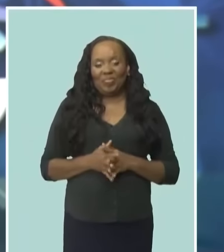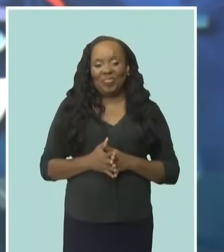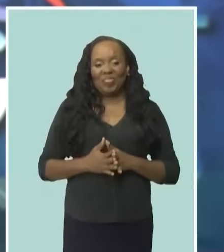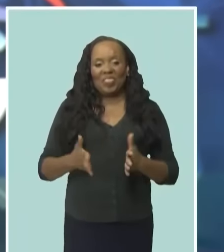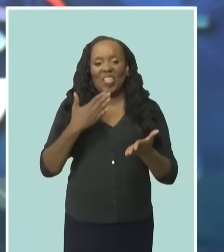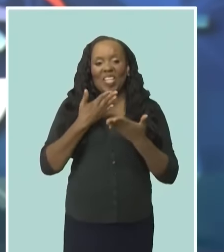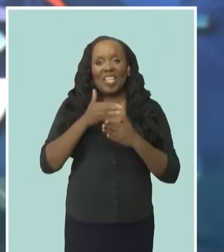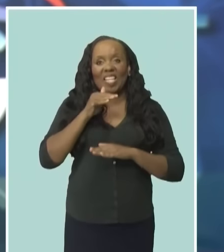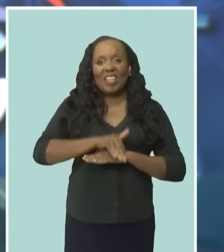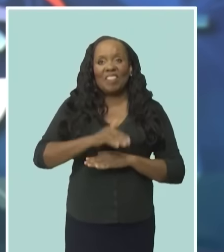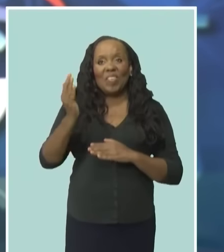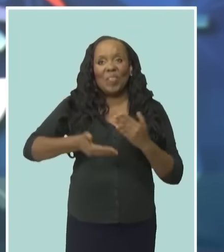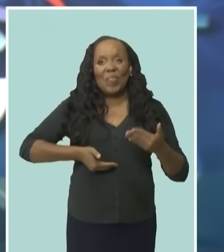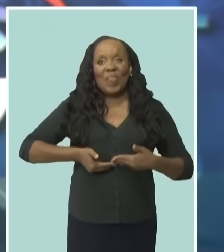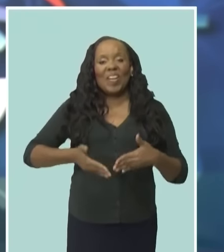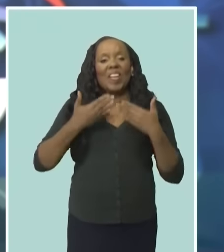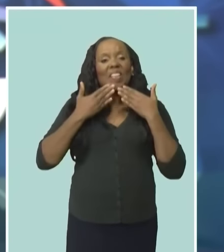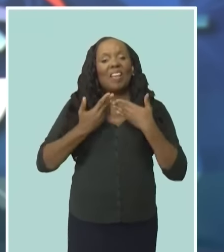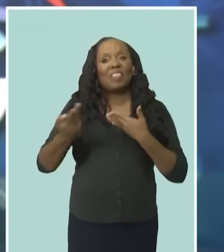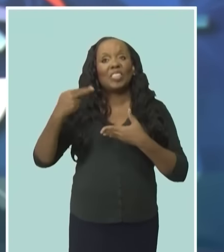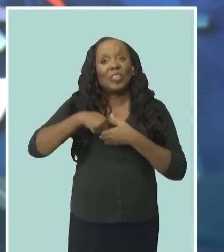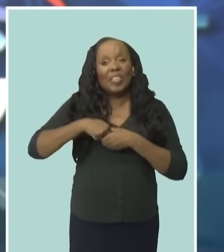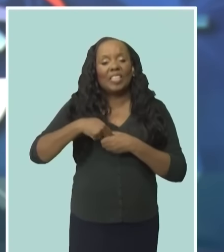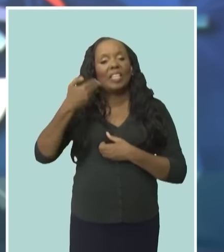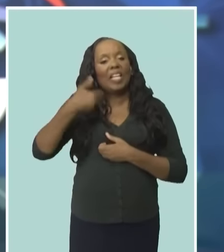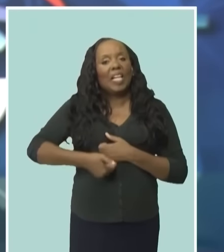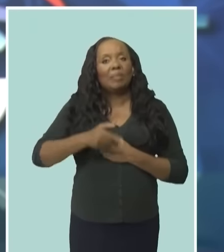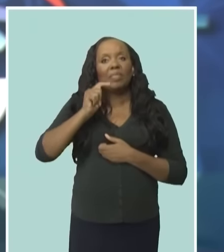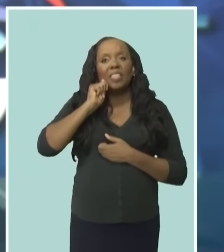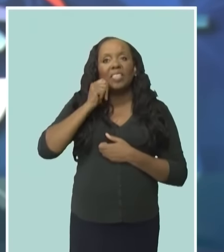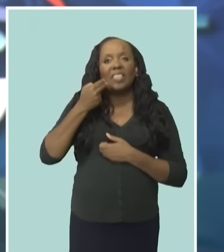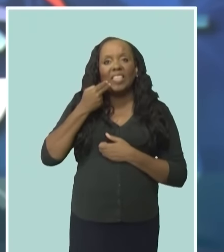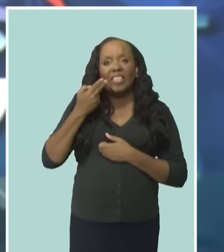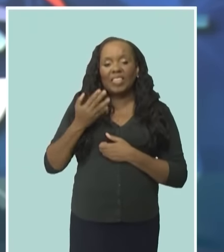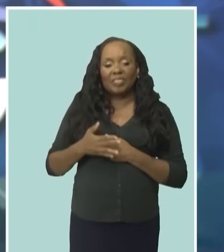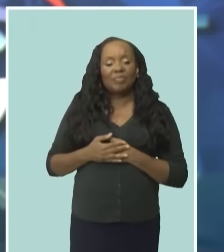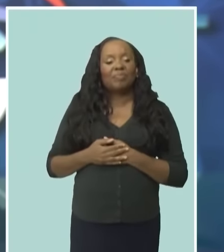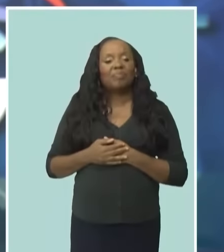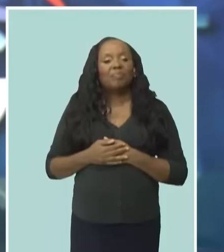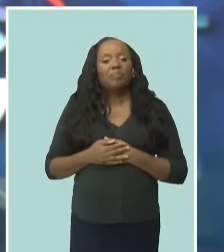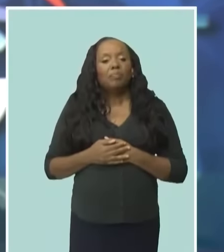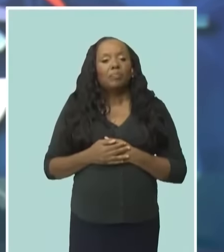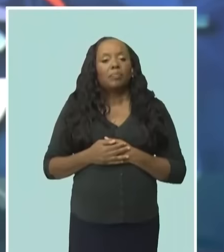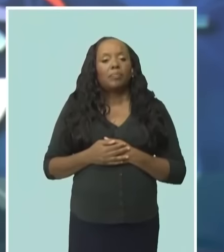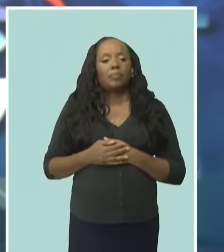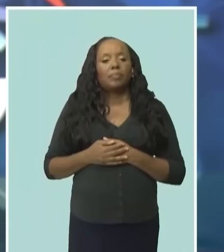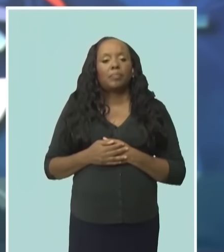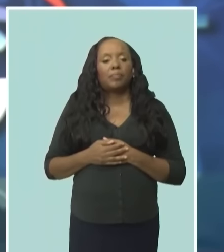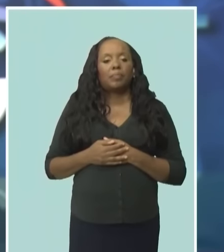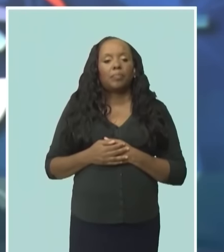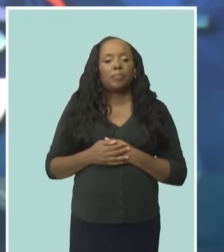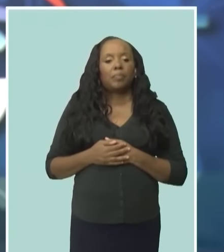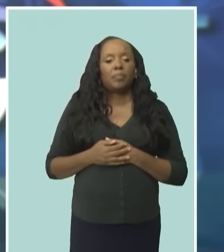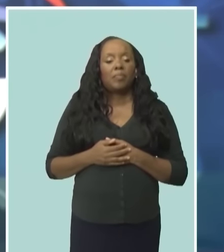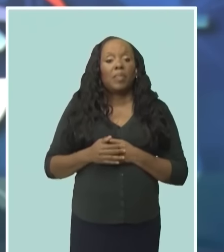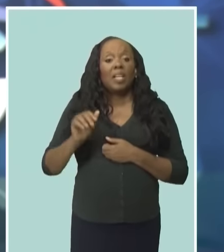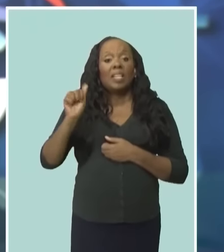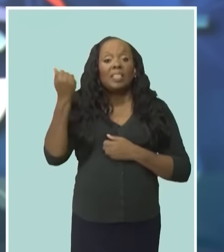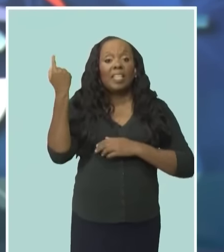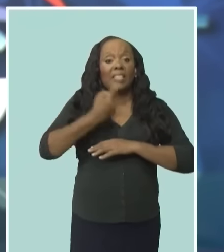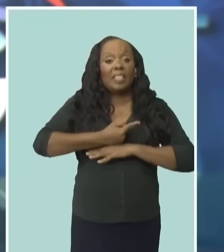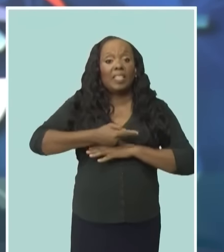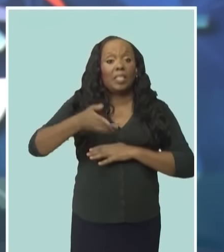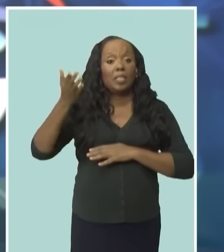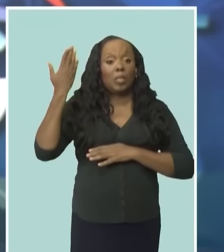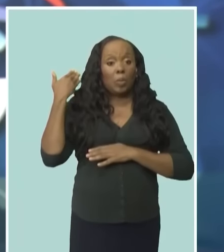Good evening and welcome. Thank you so much for joining us. I'm Tisha Hines with the details to the news. It has been 10 days since CARICOM member